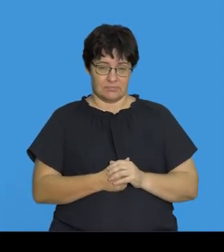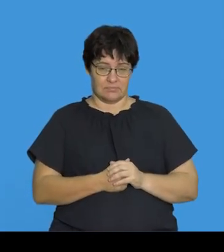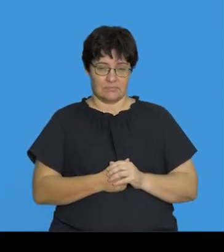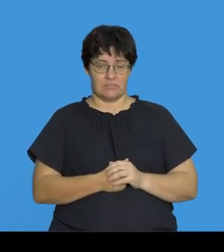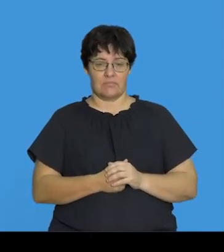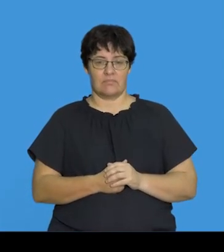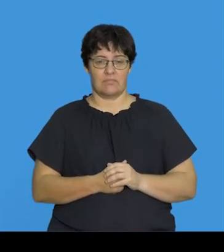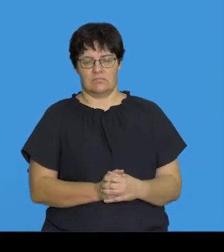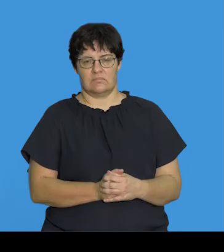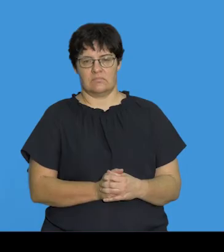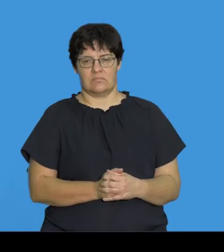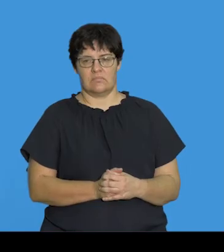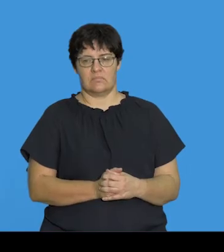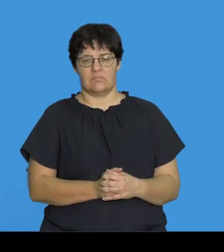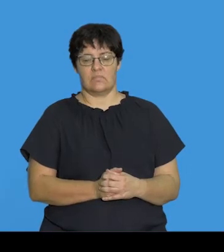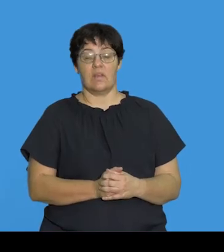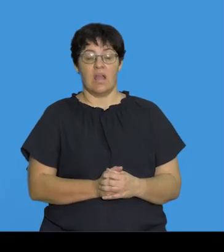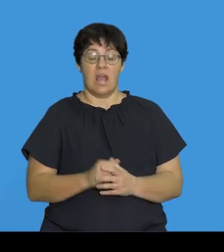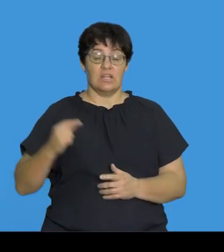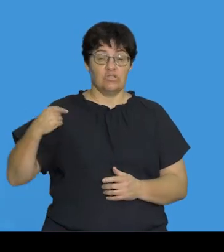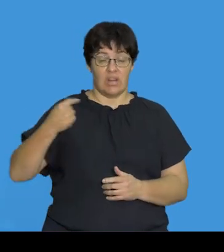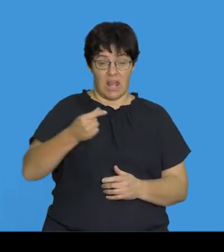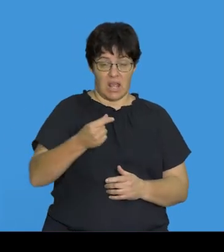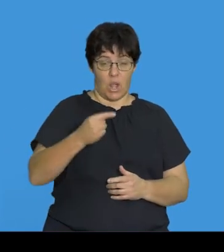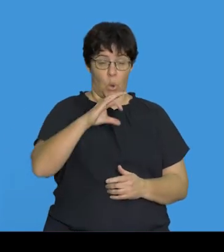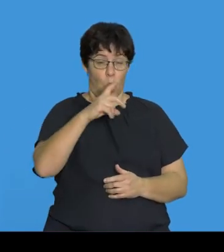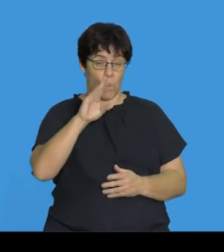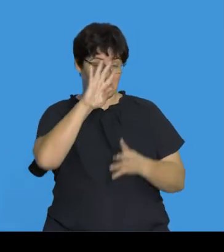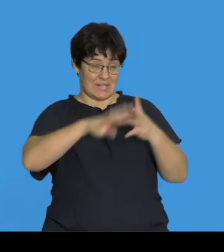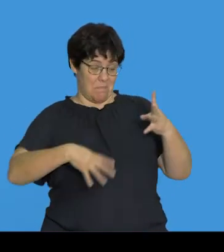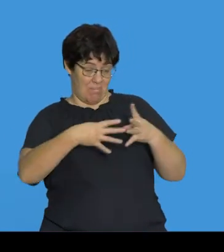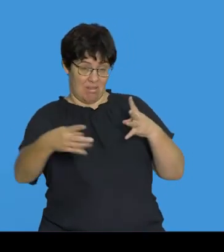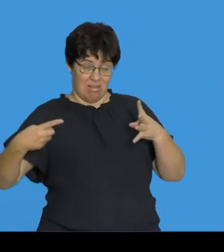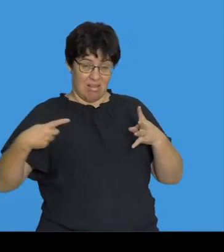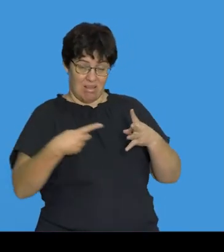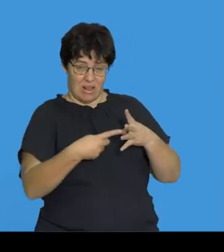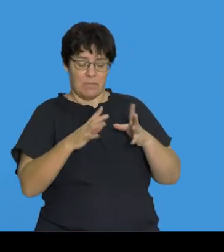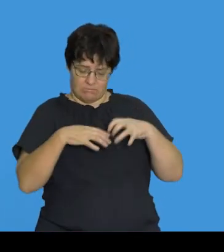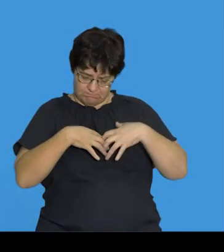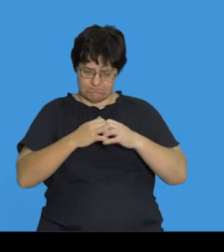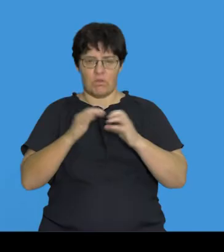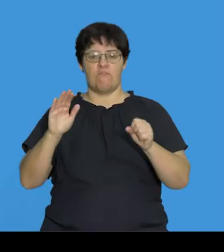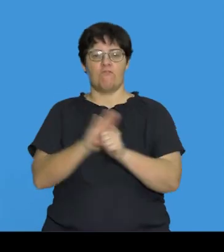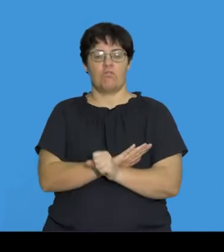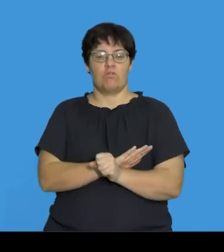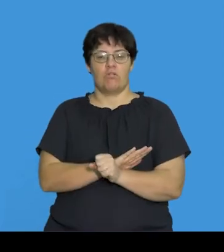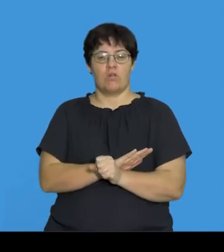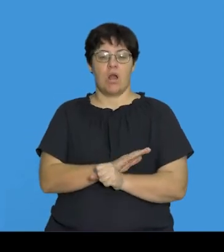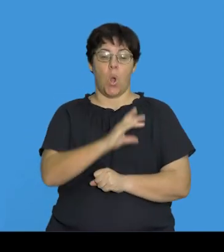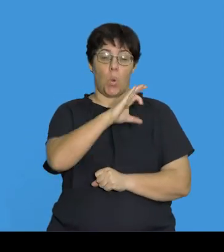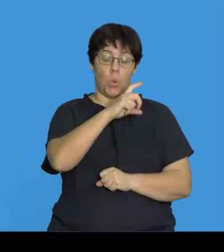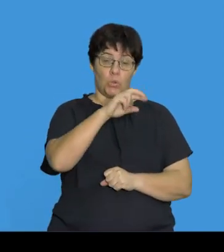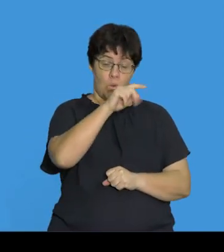while. So the genetic code table is a full set of relationships between